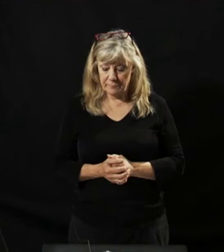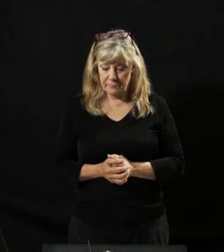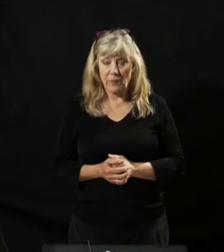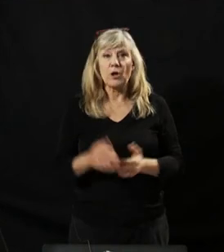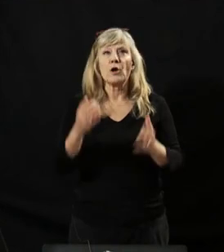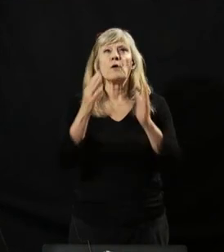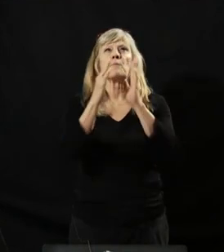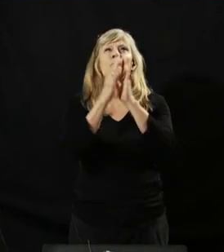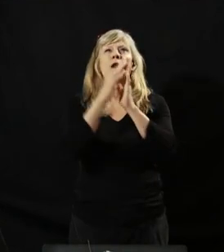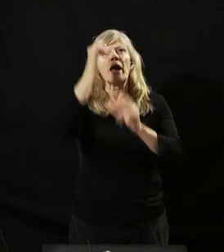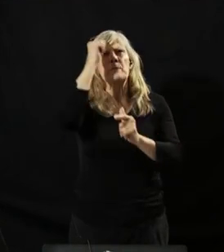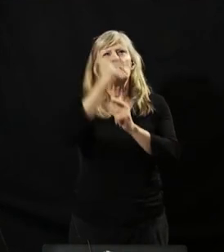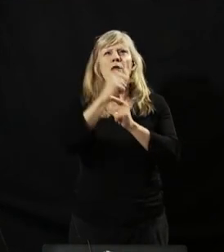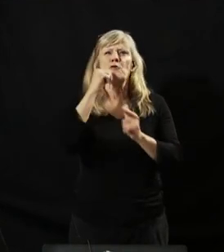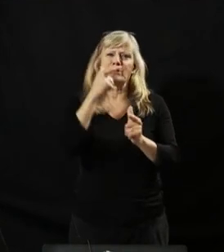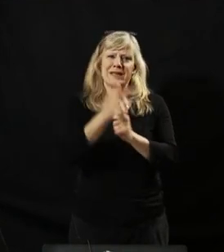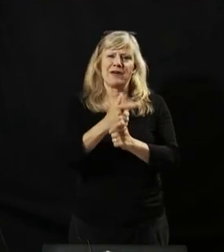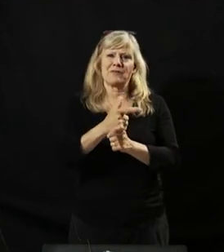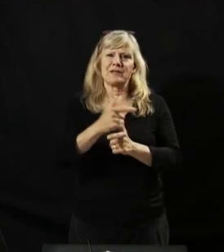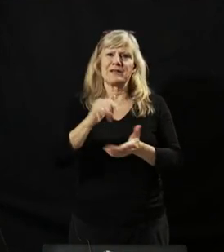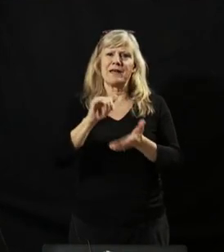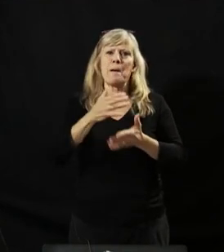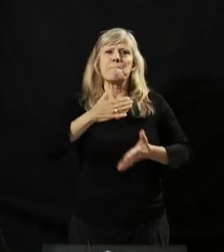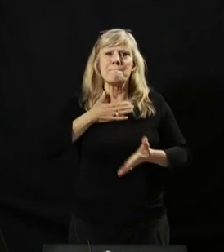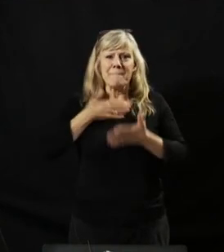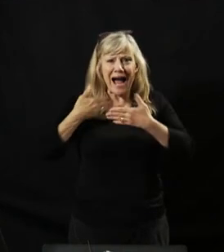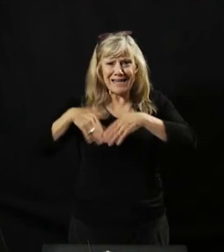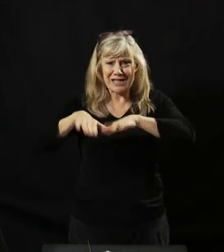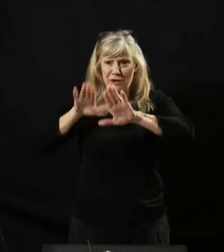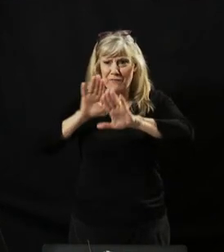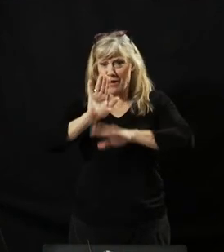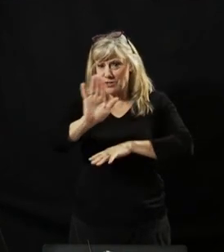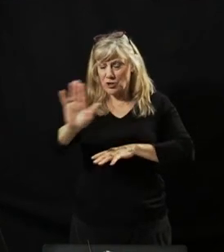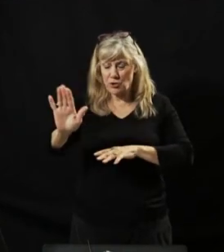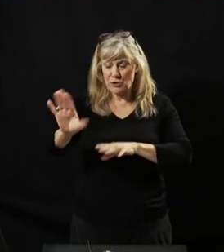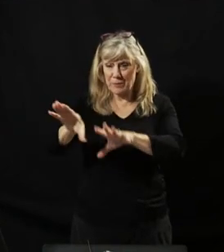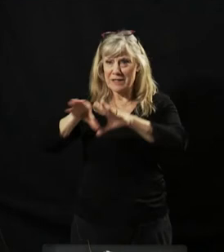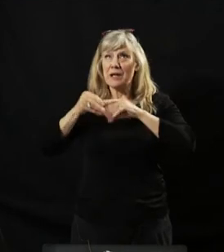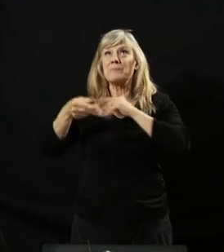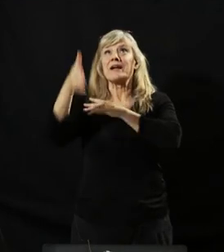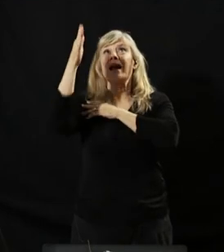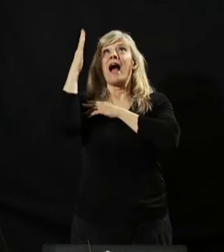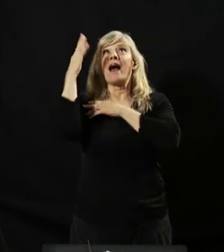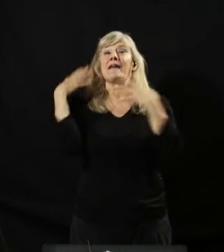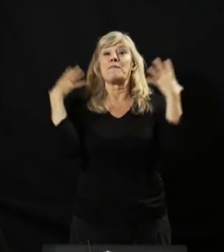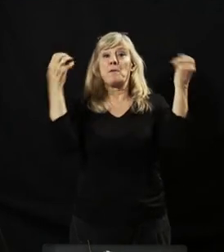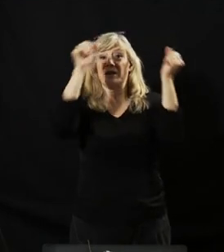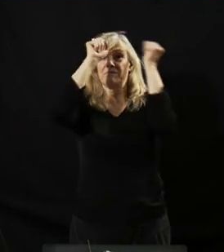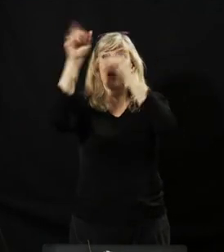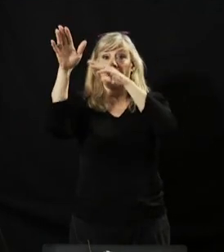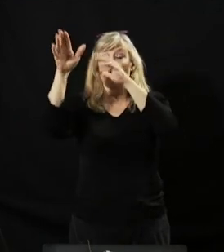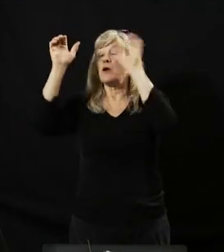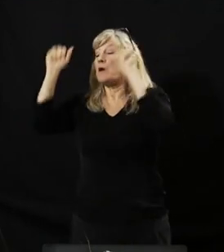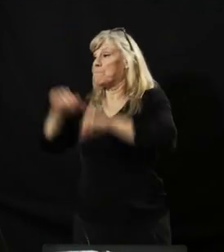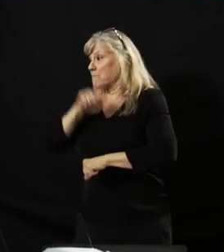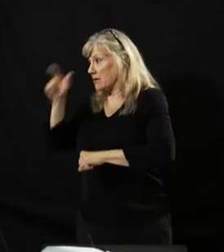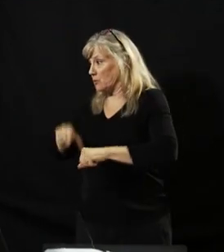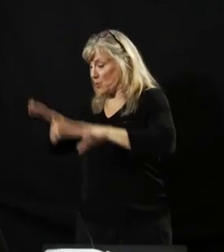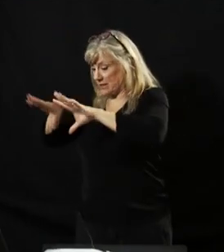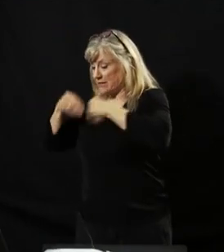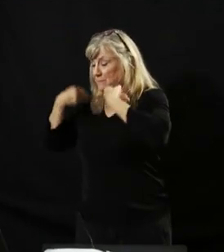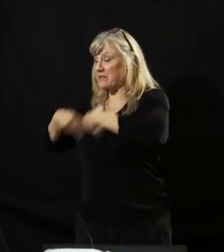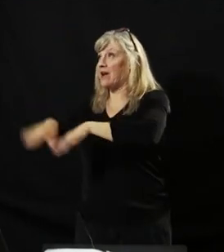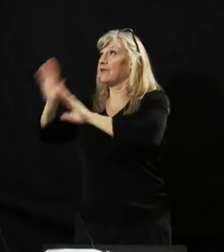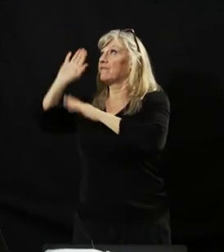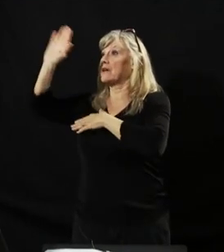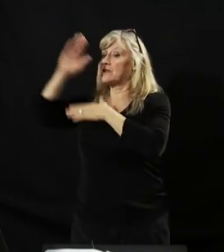Pray, brothers and sisters, that my sacrifice and yours may be acceptable to God, the Almighty Father. May the Lord